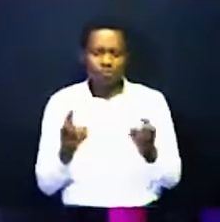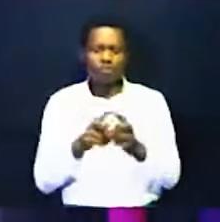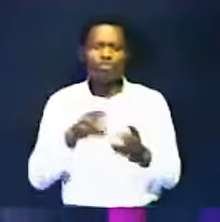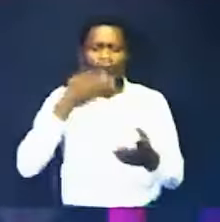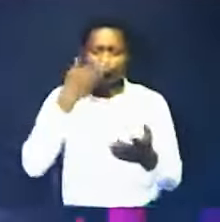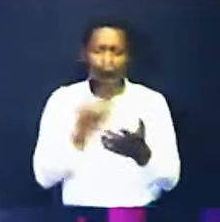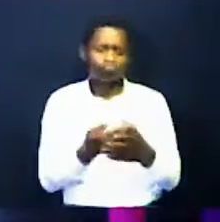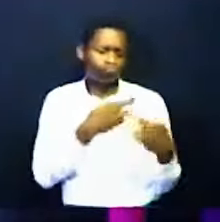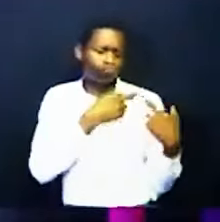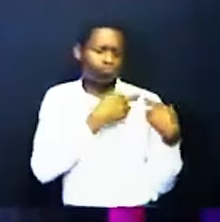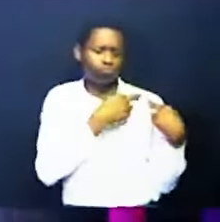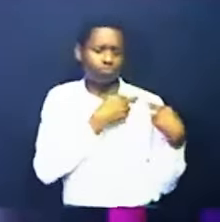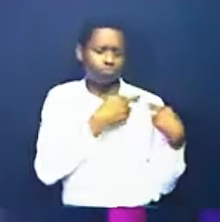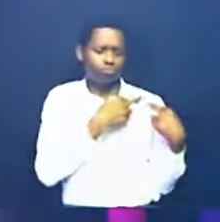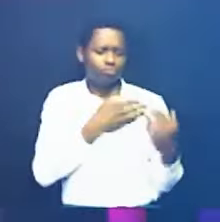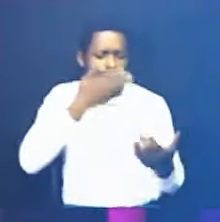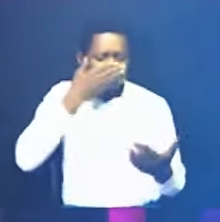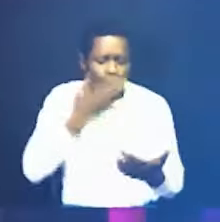responsibility.